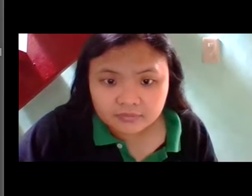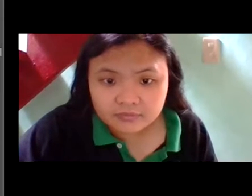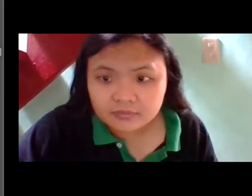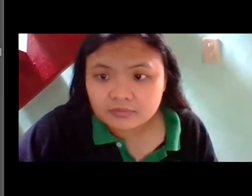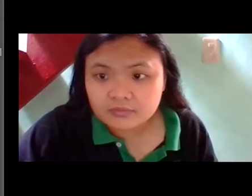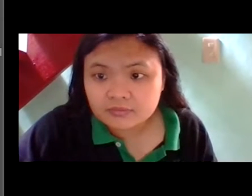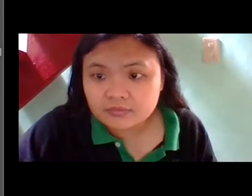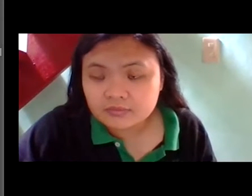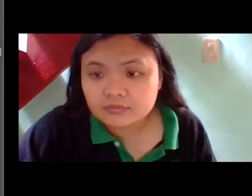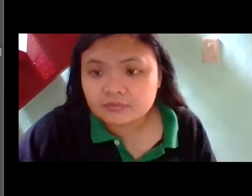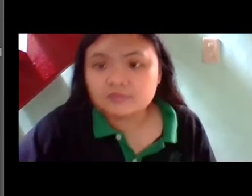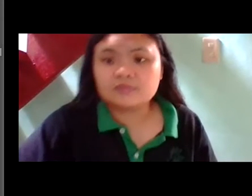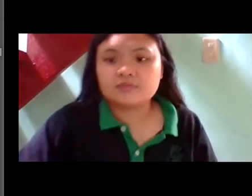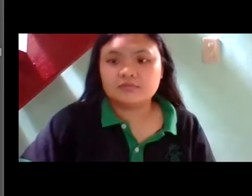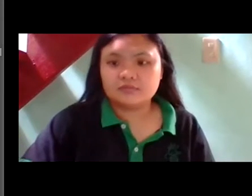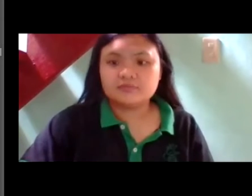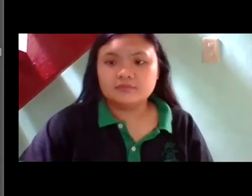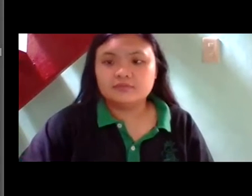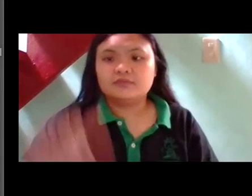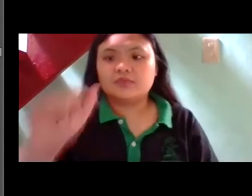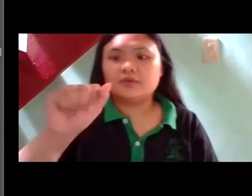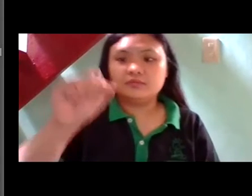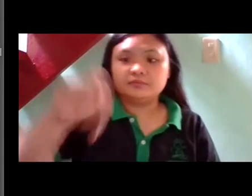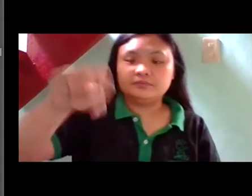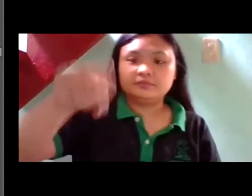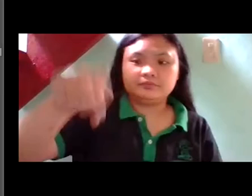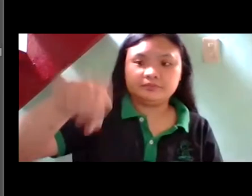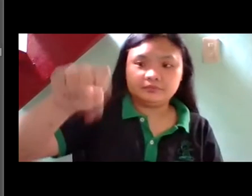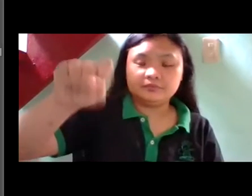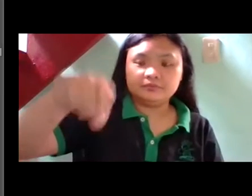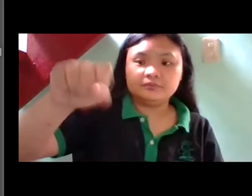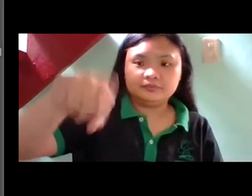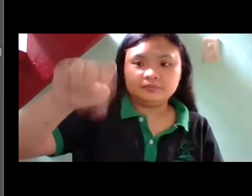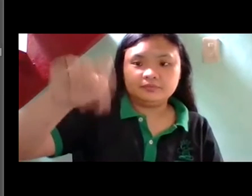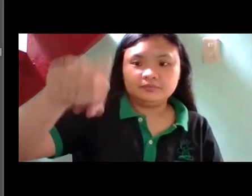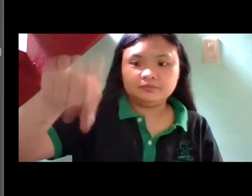So, for example, like to connect